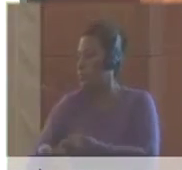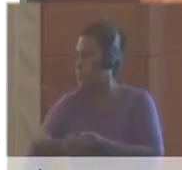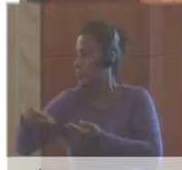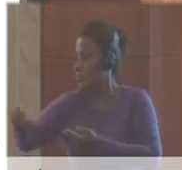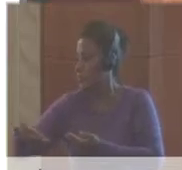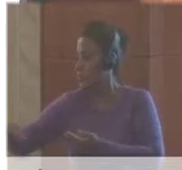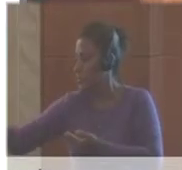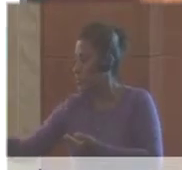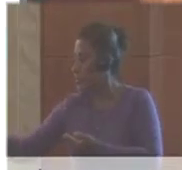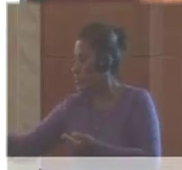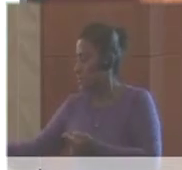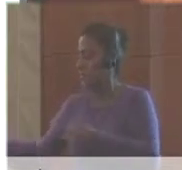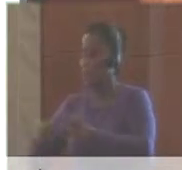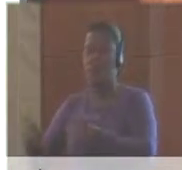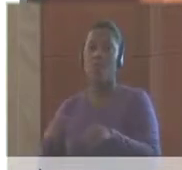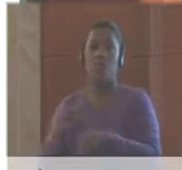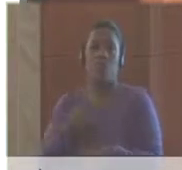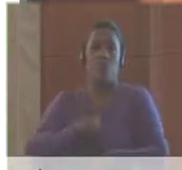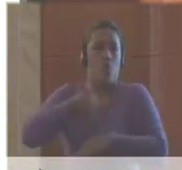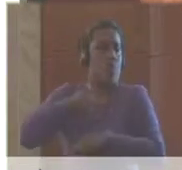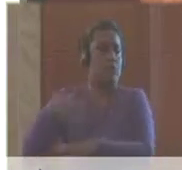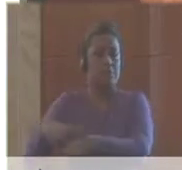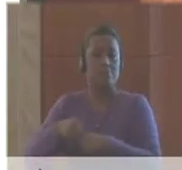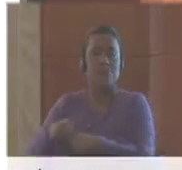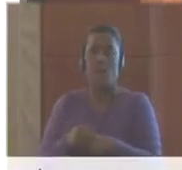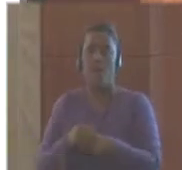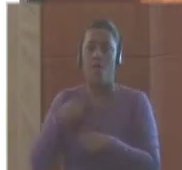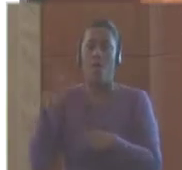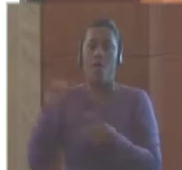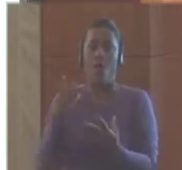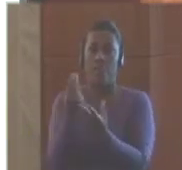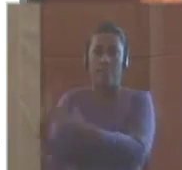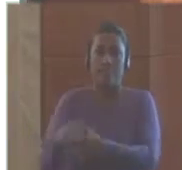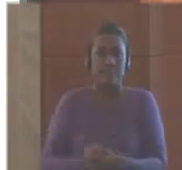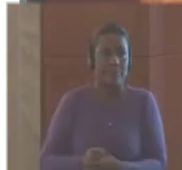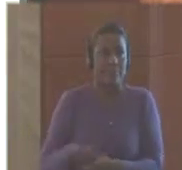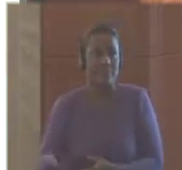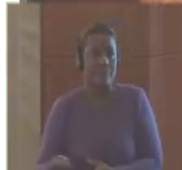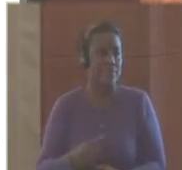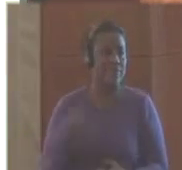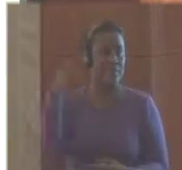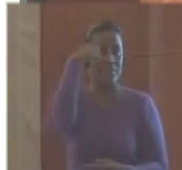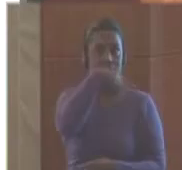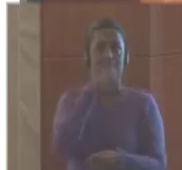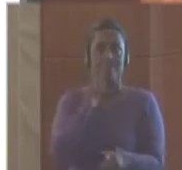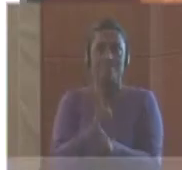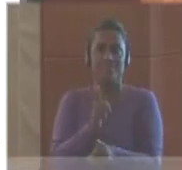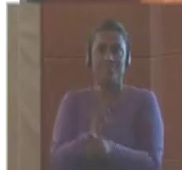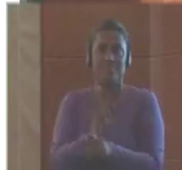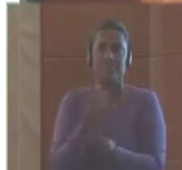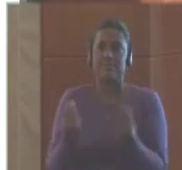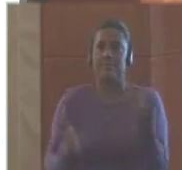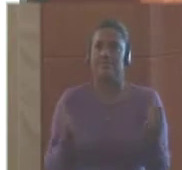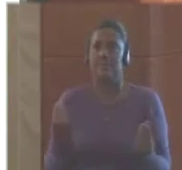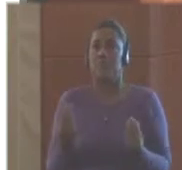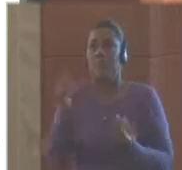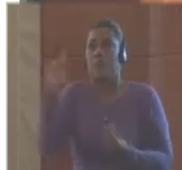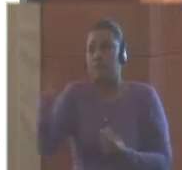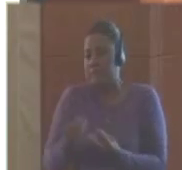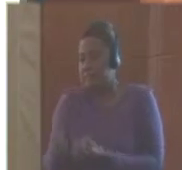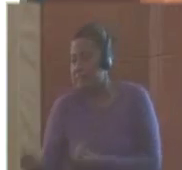to distribute responsibilities. When you have authority, you don't want to let go, and when you have money, it's hard to let